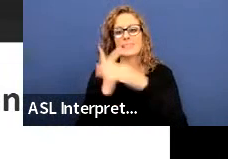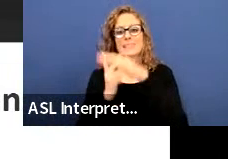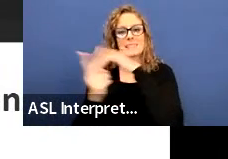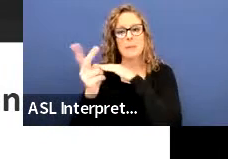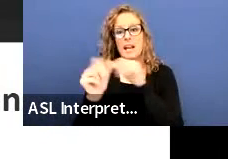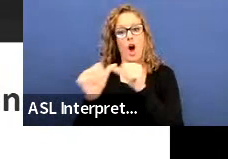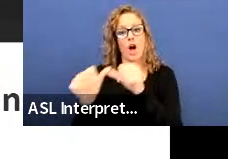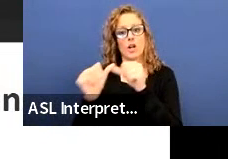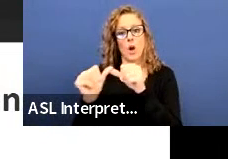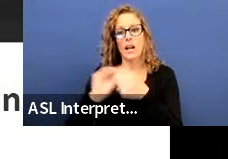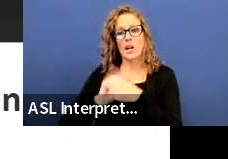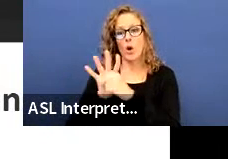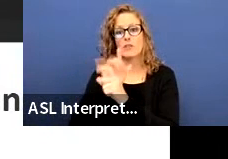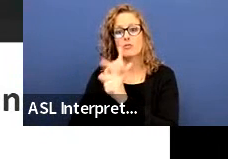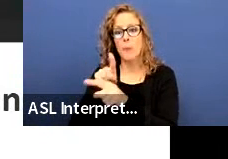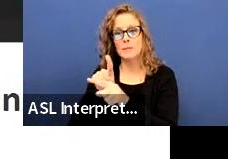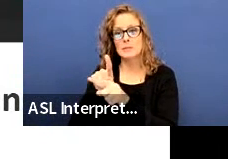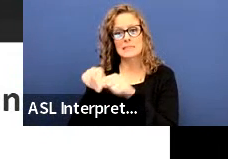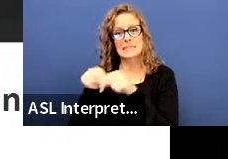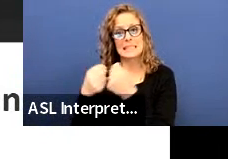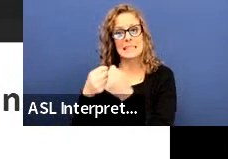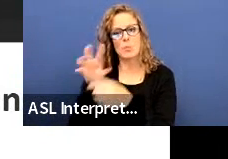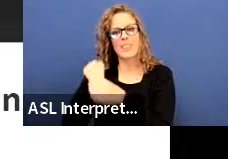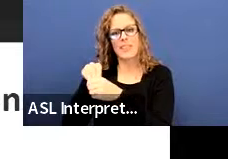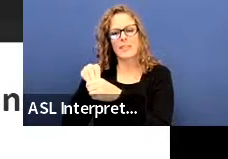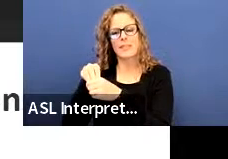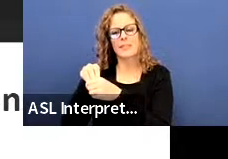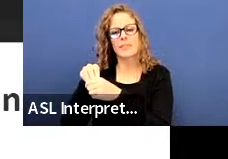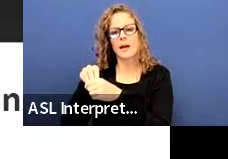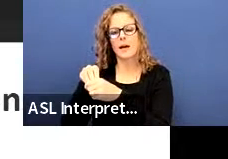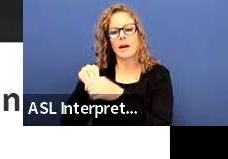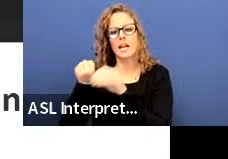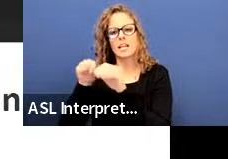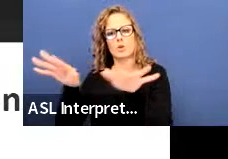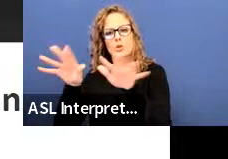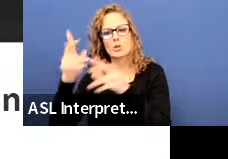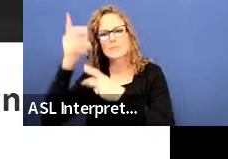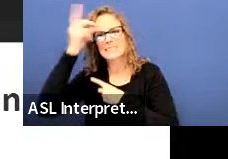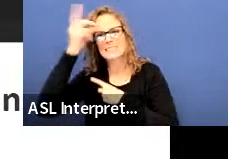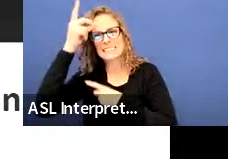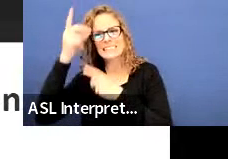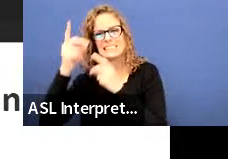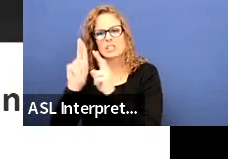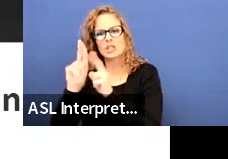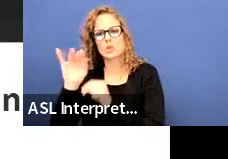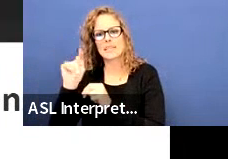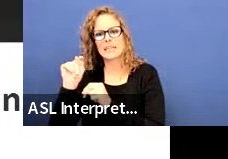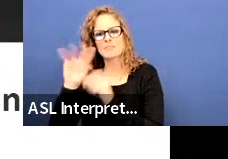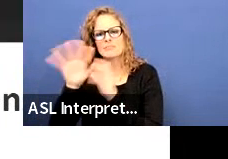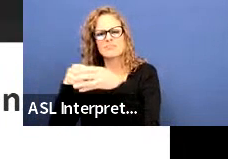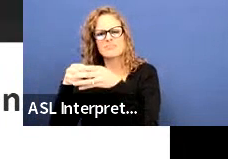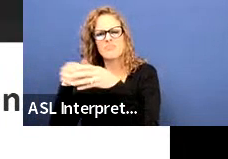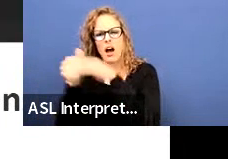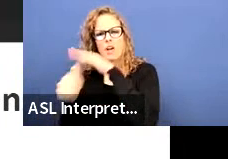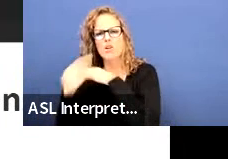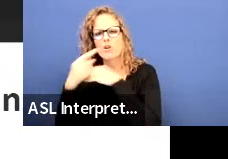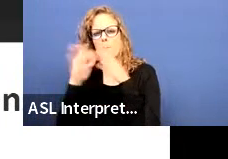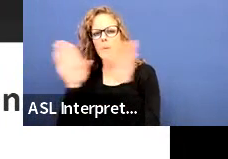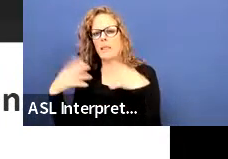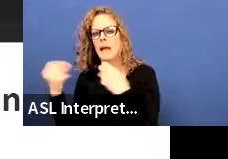within the acute communicable disease unit, which is within public health. Our focus will probably